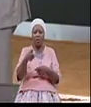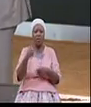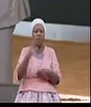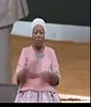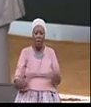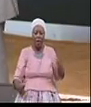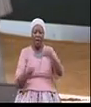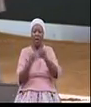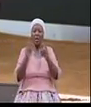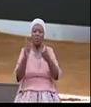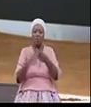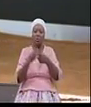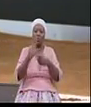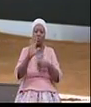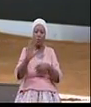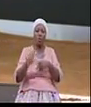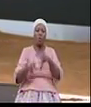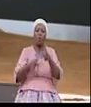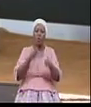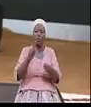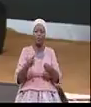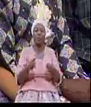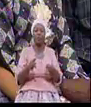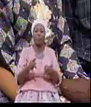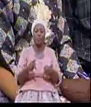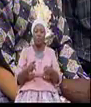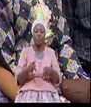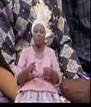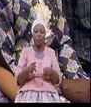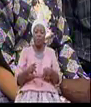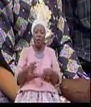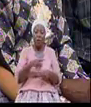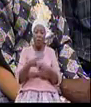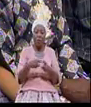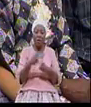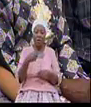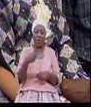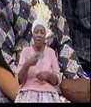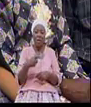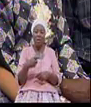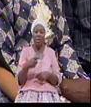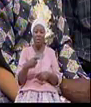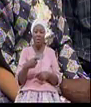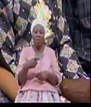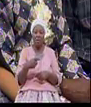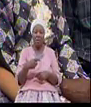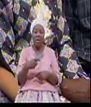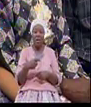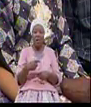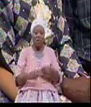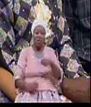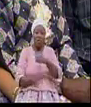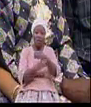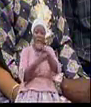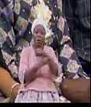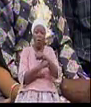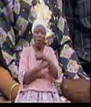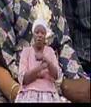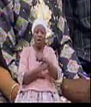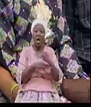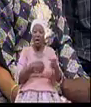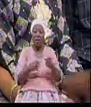gathered unto thy people. When you say to avenge the Midianites, what happened? Numbers